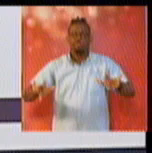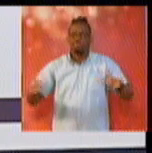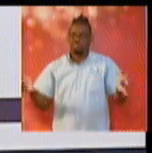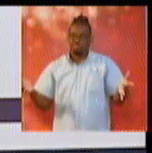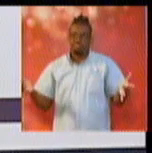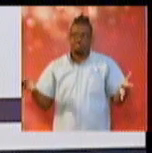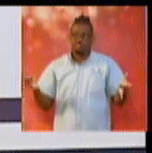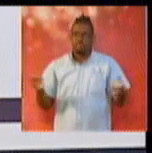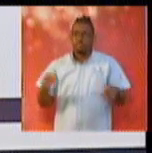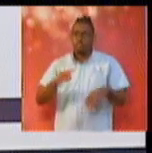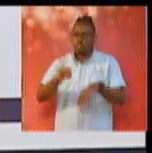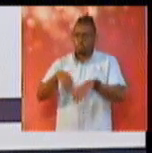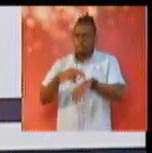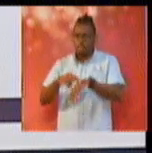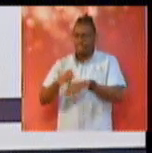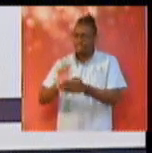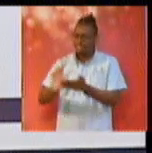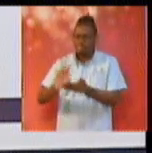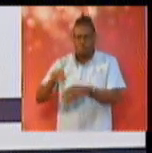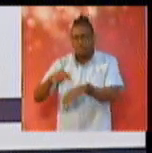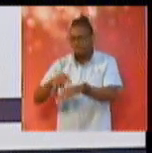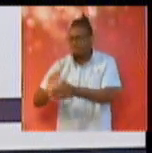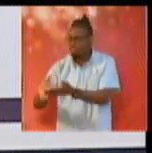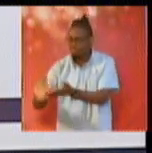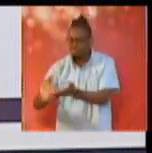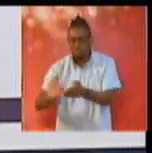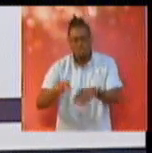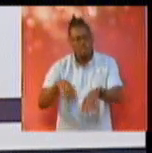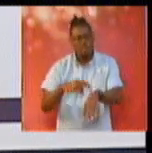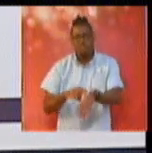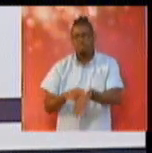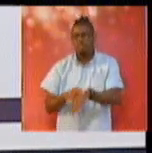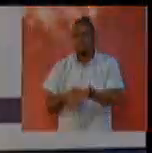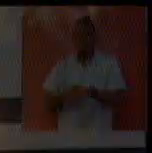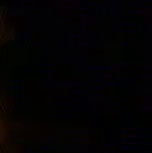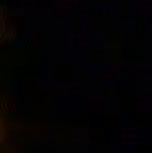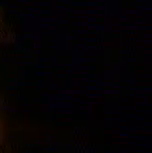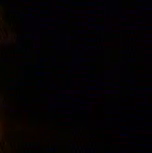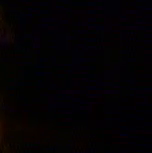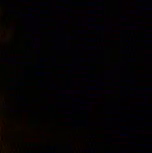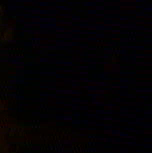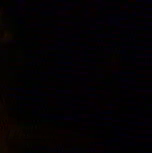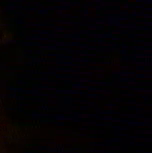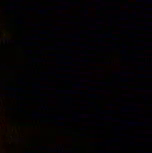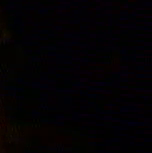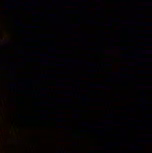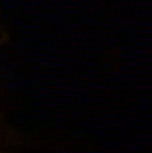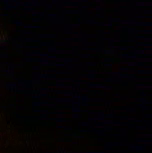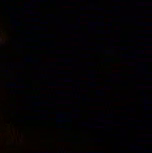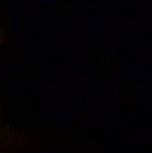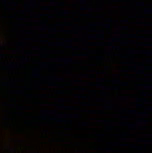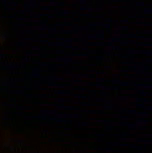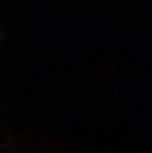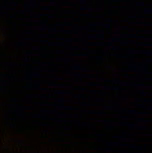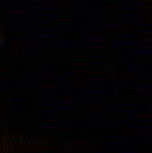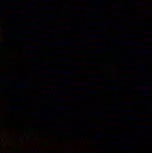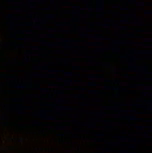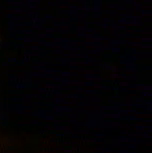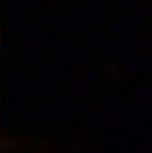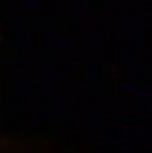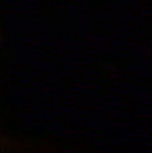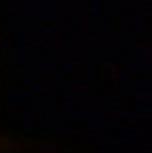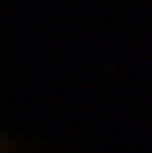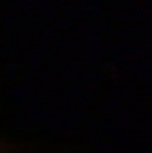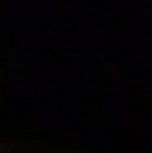well. Soap, dishwashing liquid, bleach, etc. The Hindu Festival of Lights will be celebrated on November